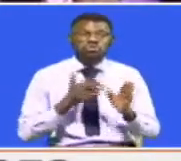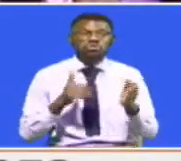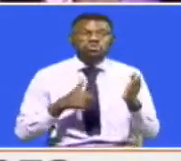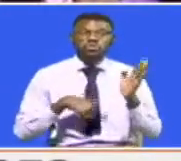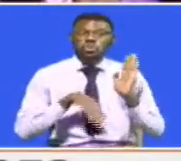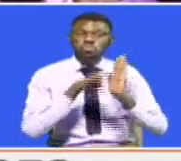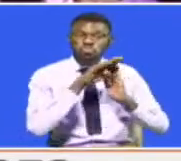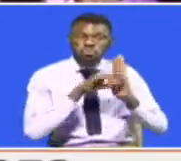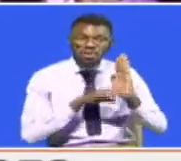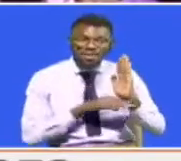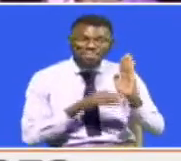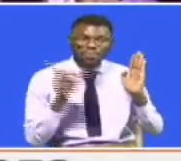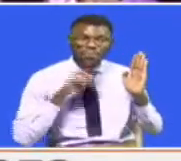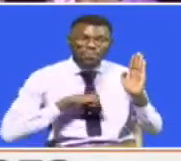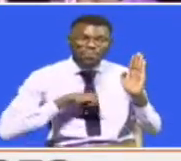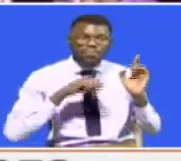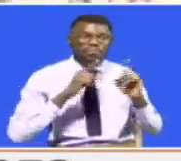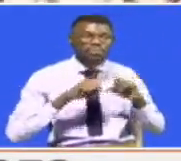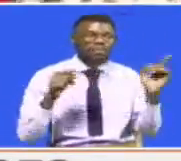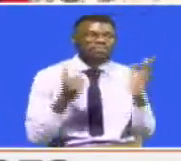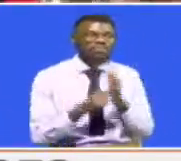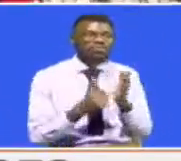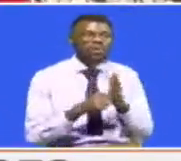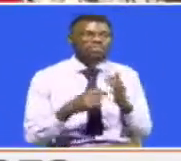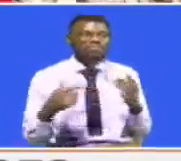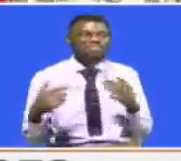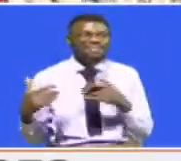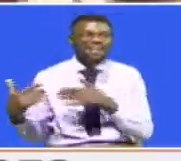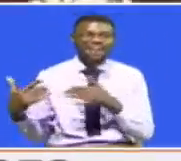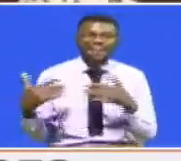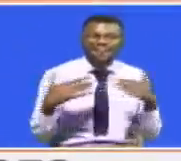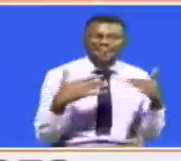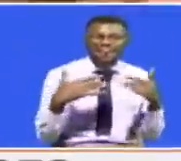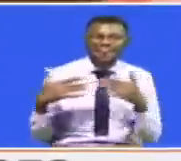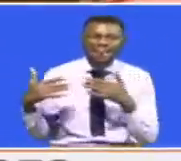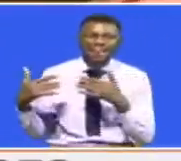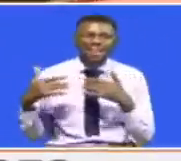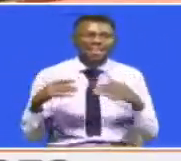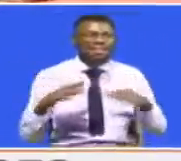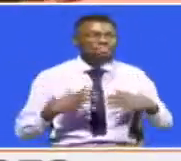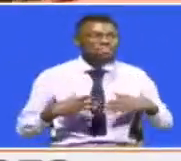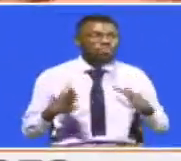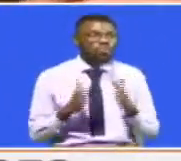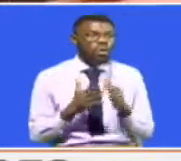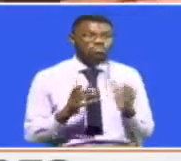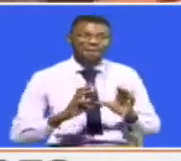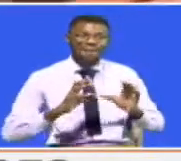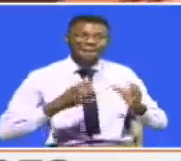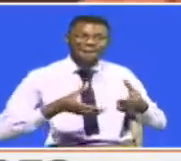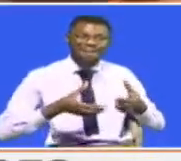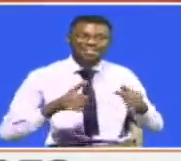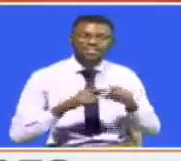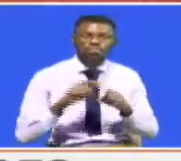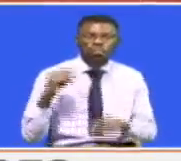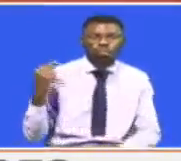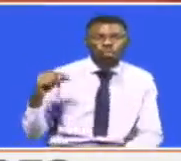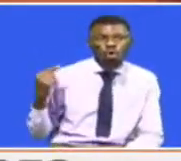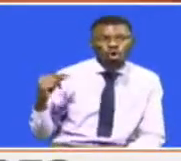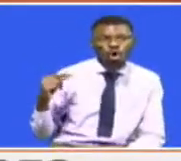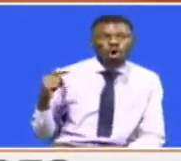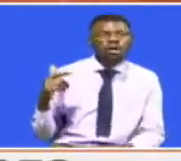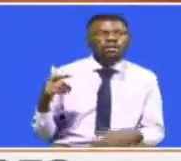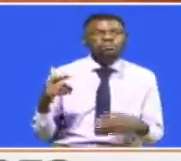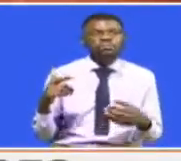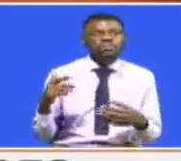conducted, but was marred with exchanges between the investor and the locals. The gold in the area is estimated to be